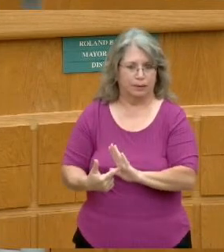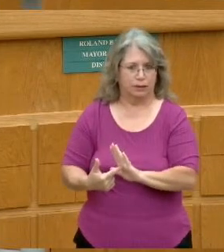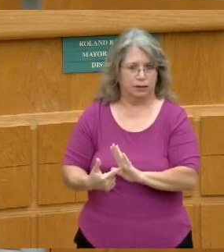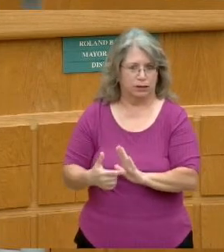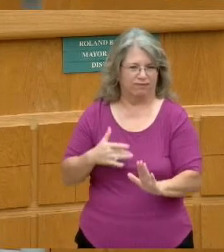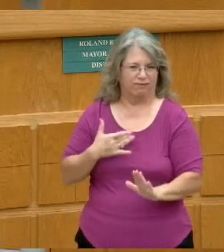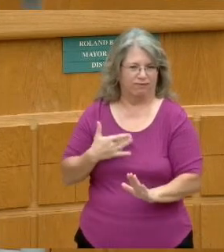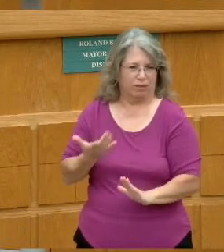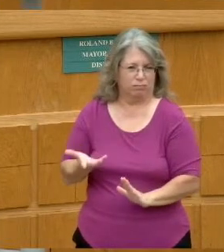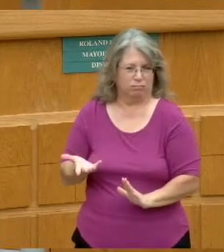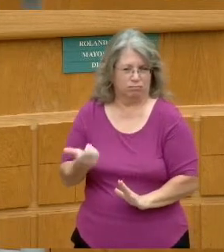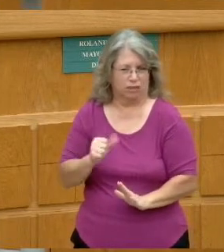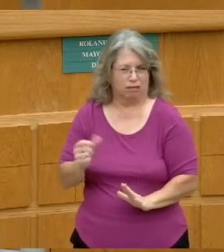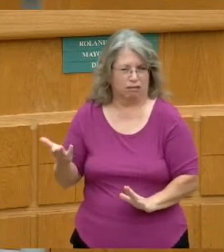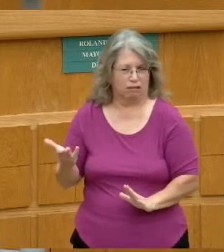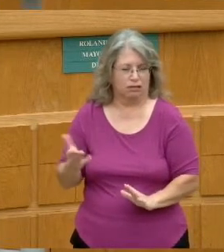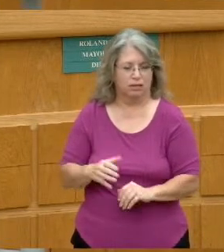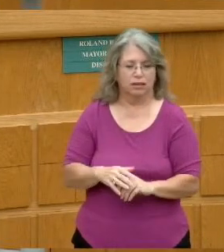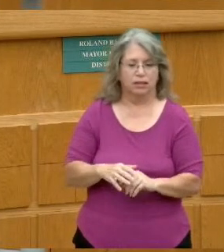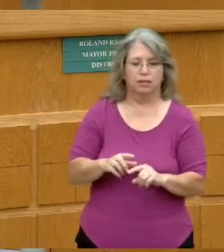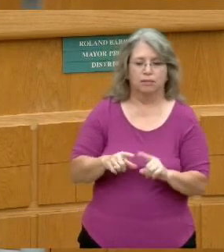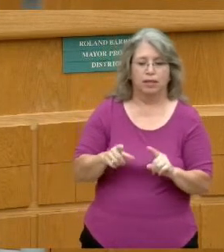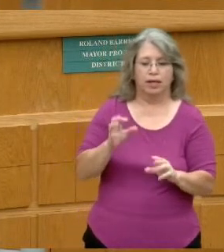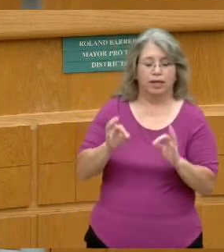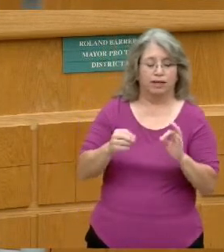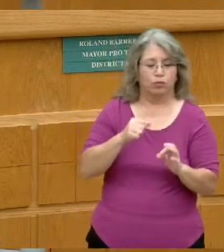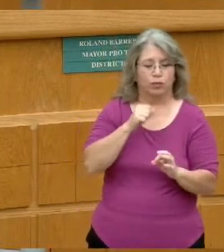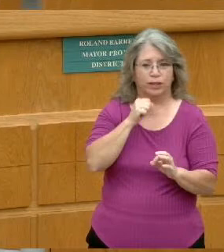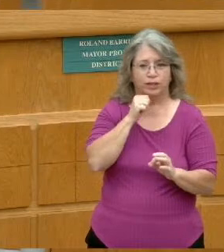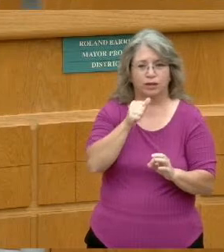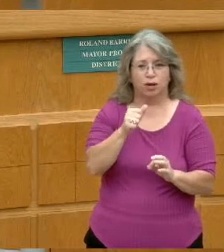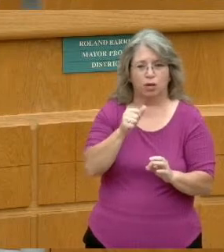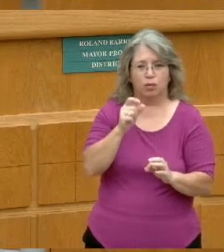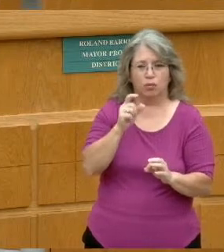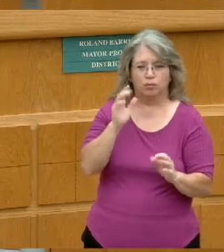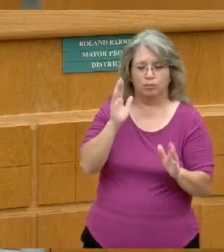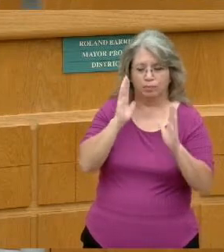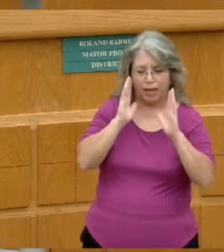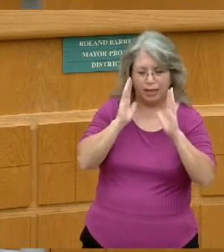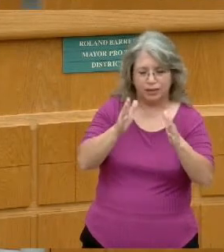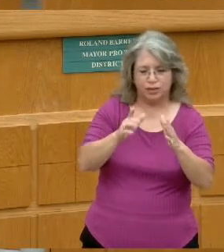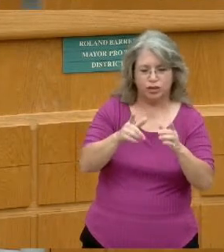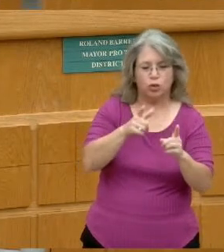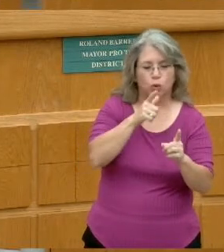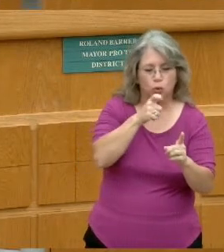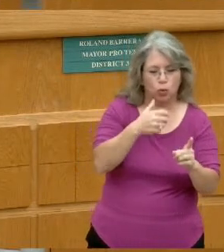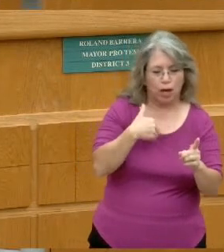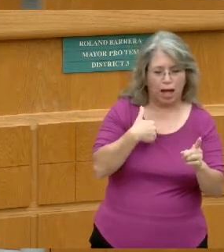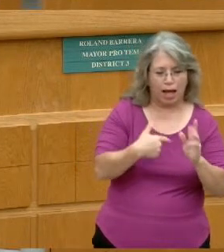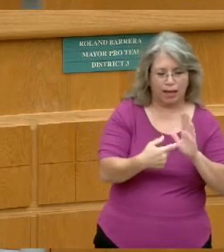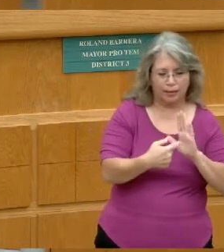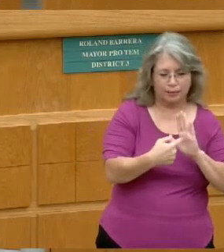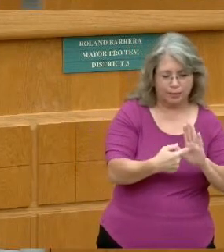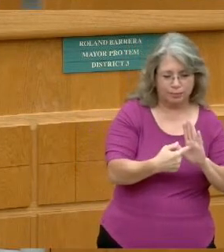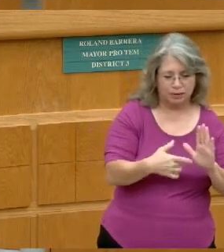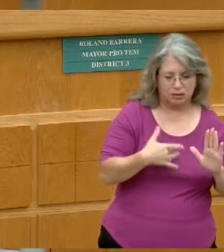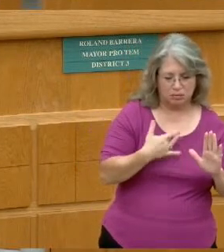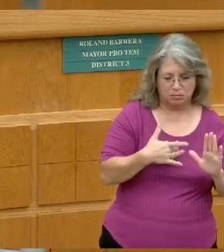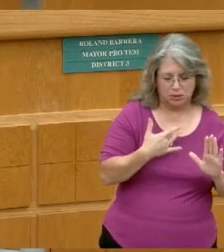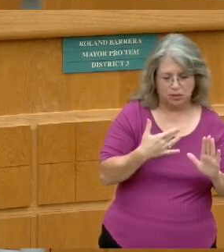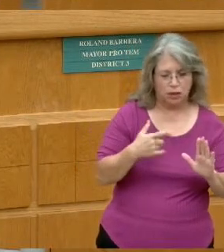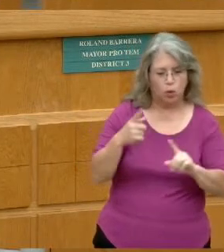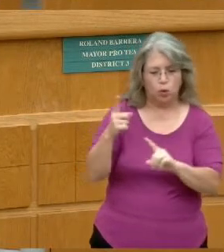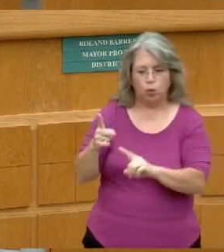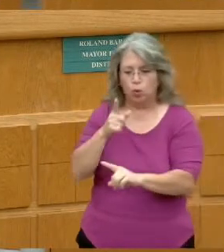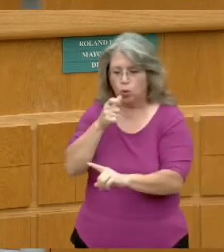pay attention to who was symptomatic and who wasn't, then we can't necessarily take advantage of what the good that could come